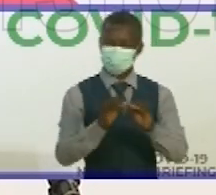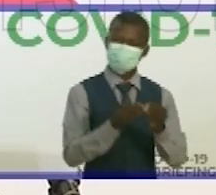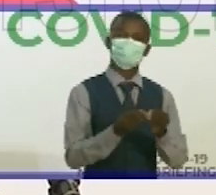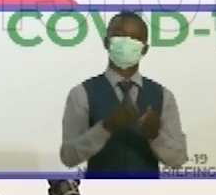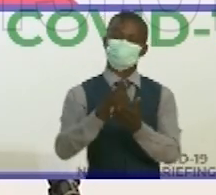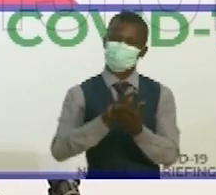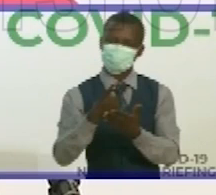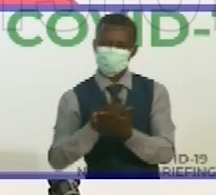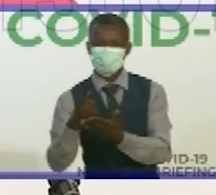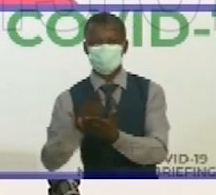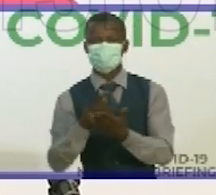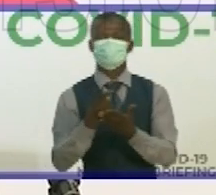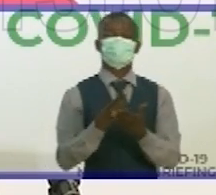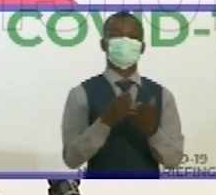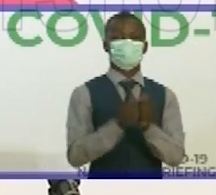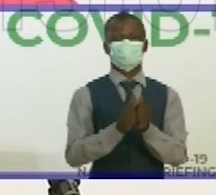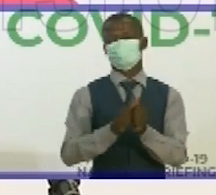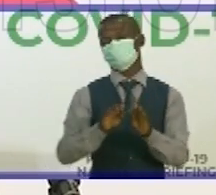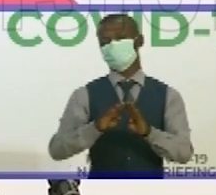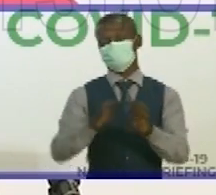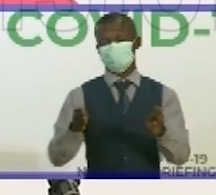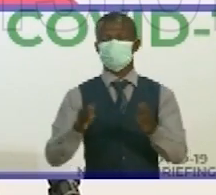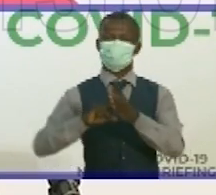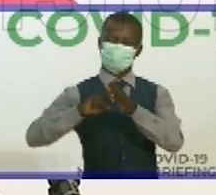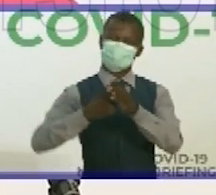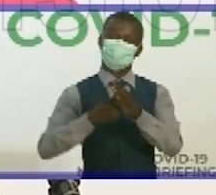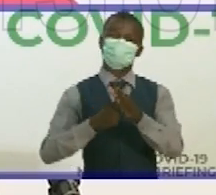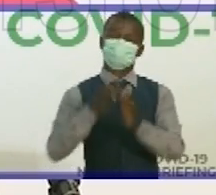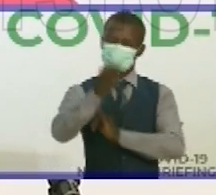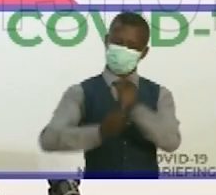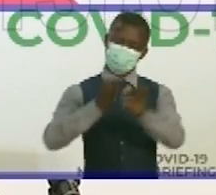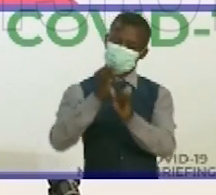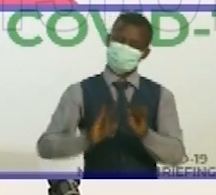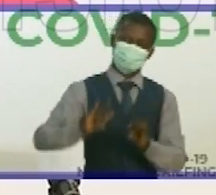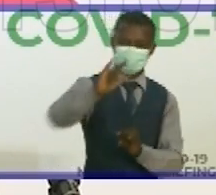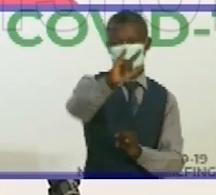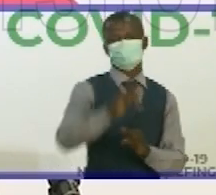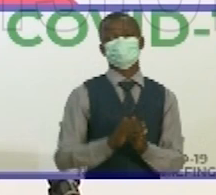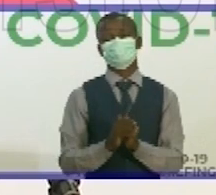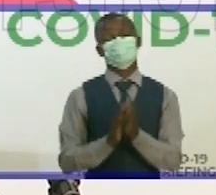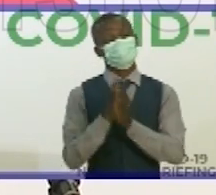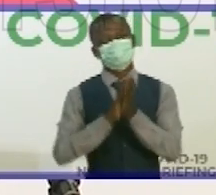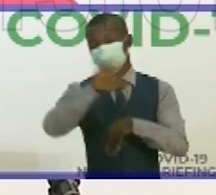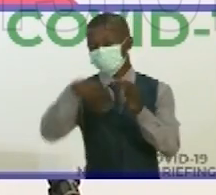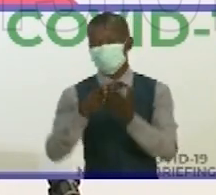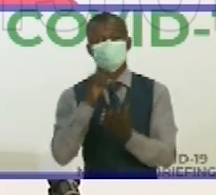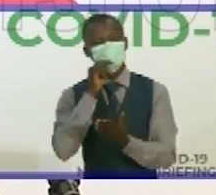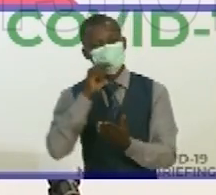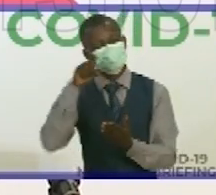integrated and seamless resumption of international flights. I plead with all Nigerians to